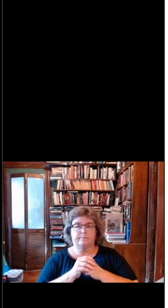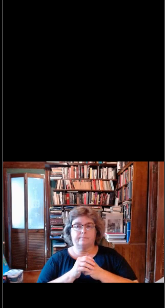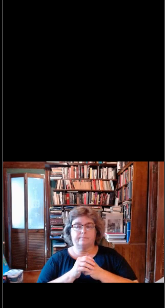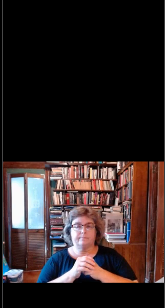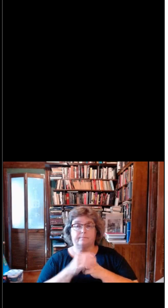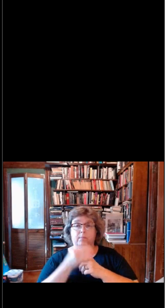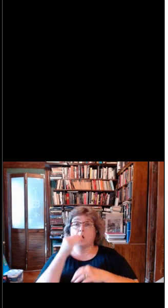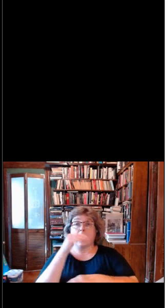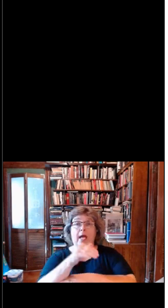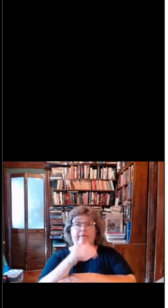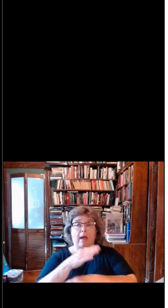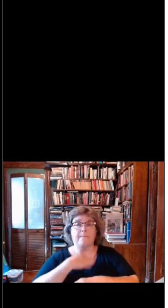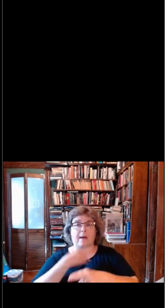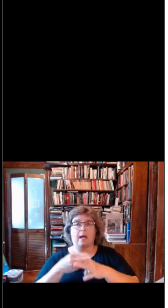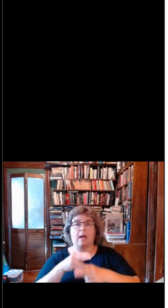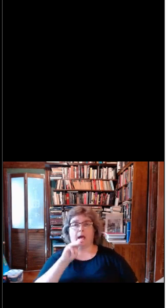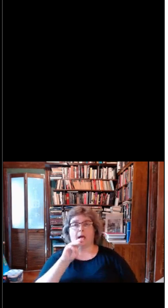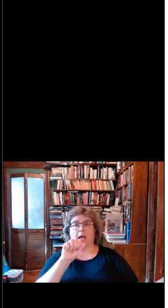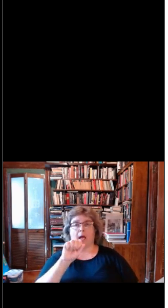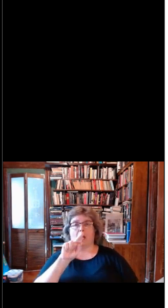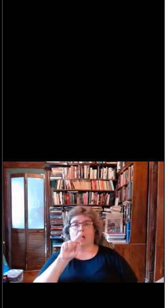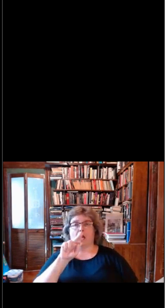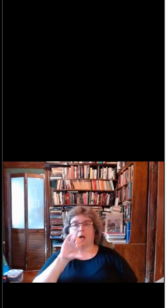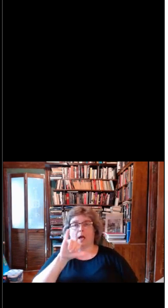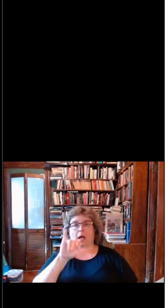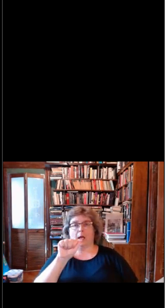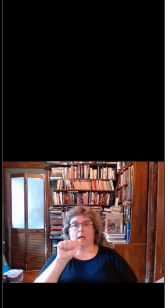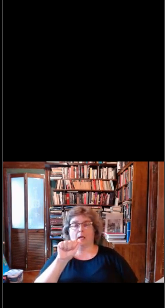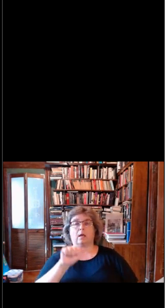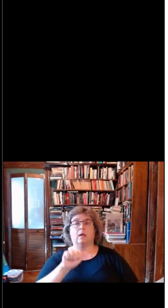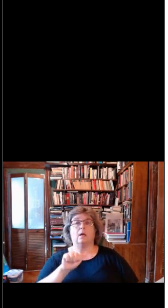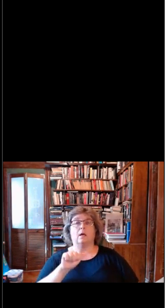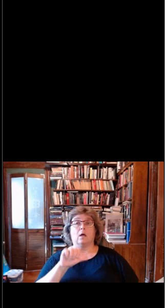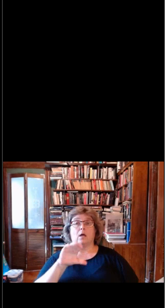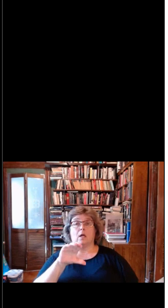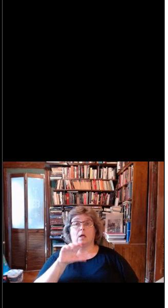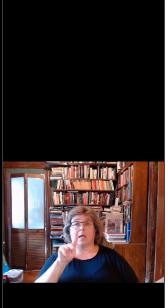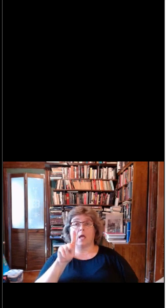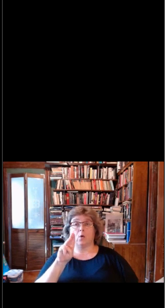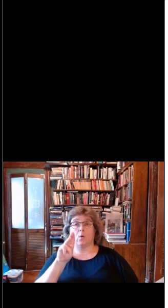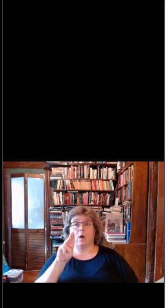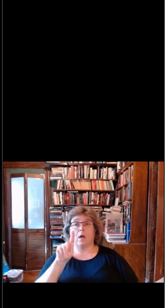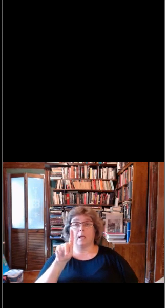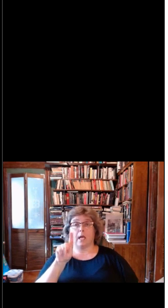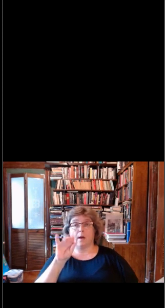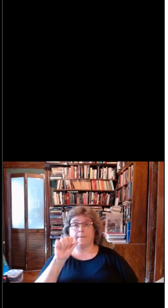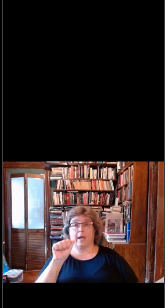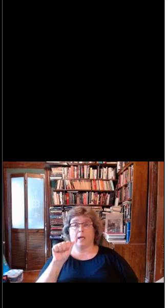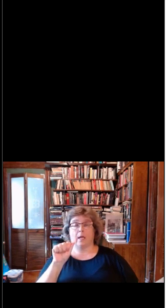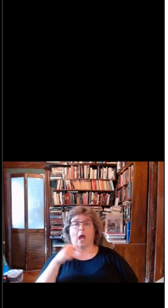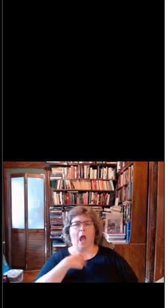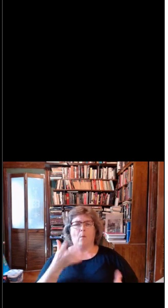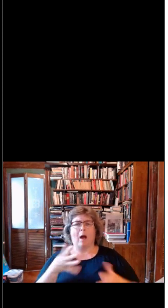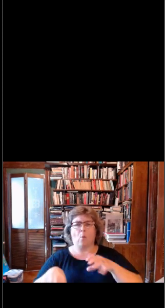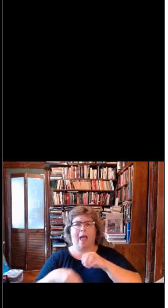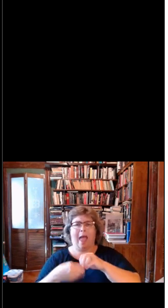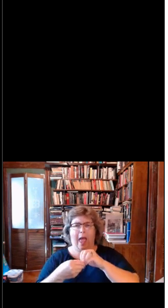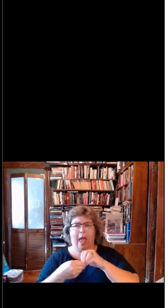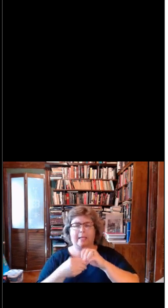Good evening. My name is Marsha, M-A-R-C-I-A, Kuma, K-U-M-A. I would just like to add an